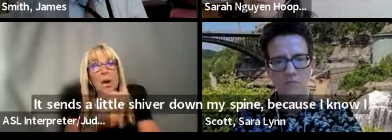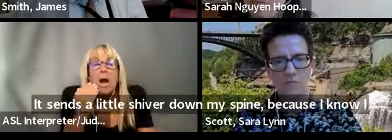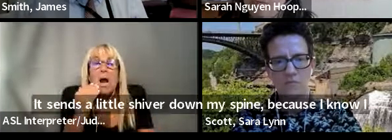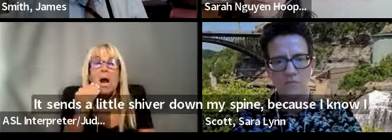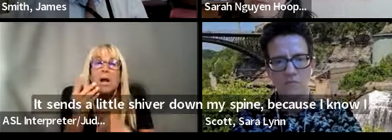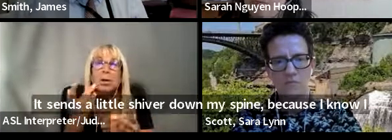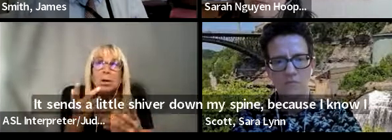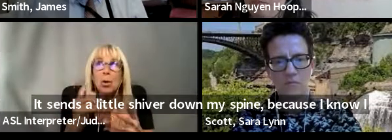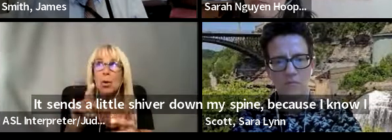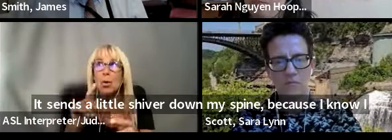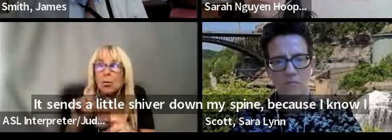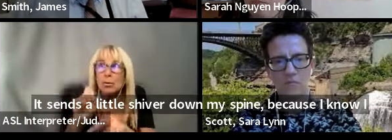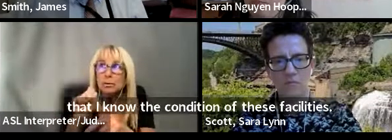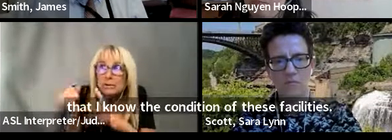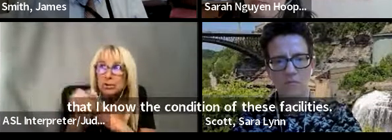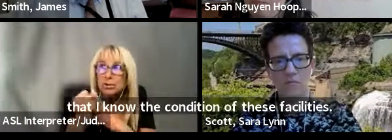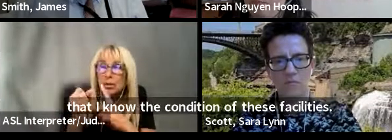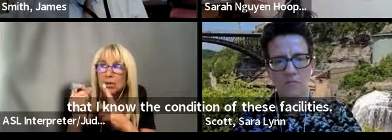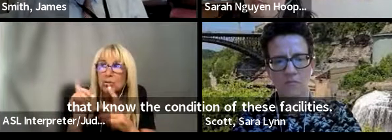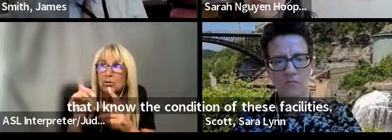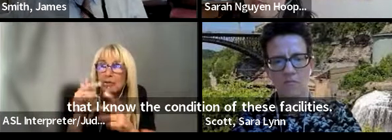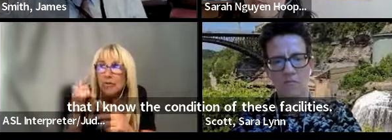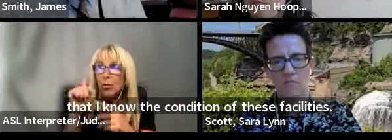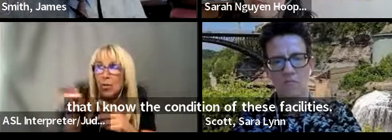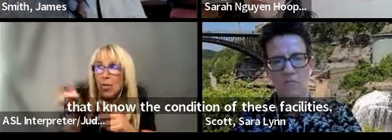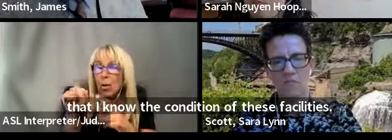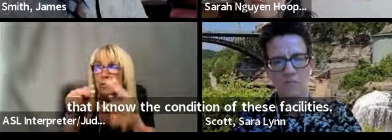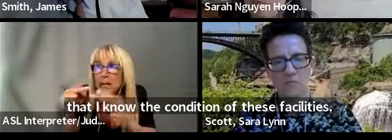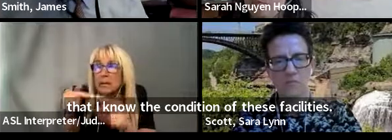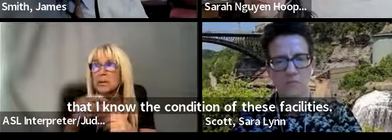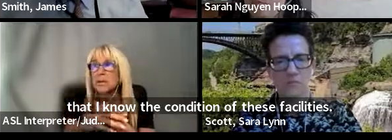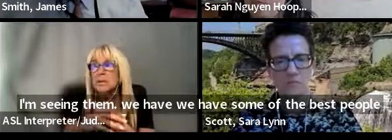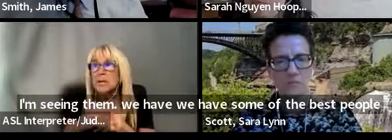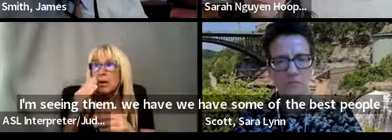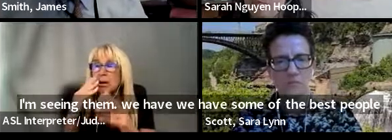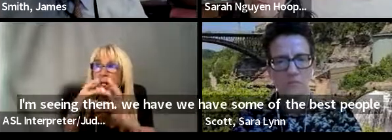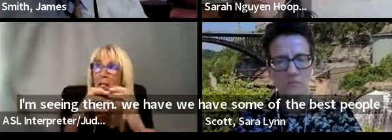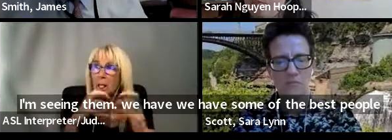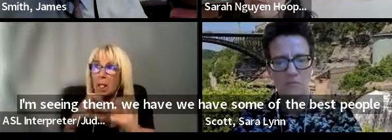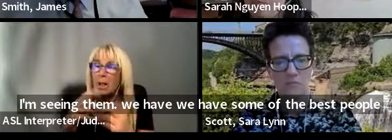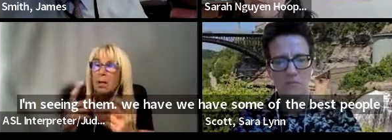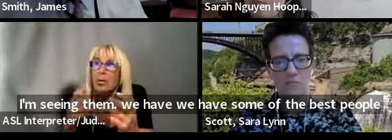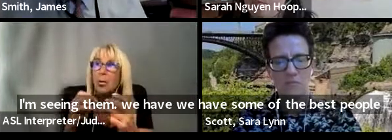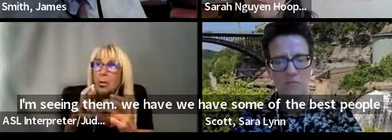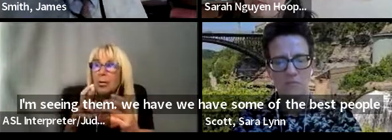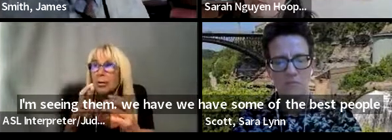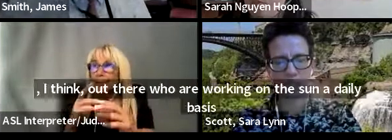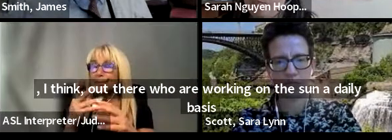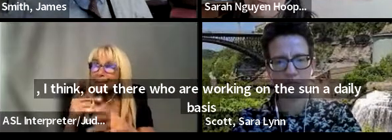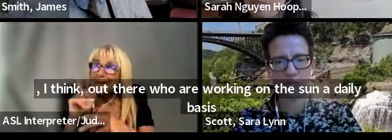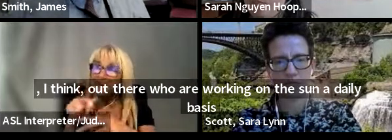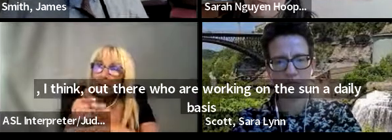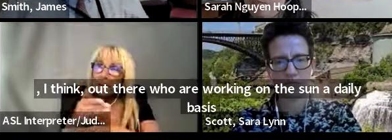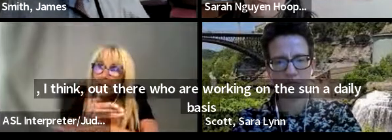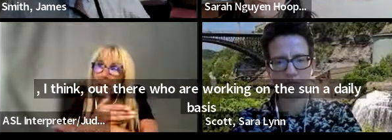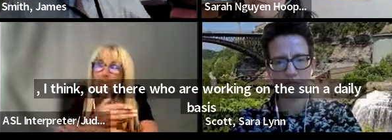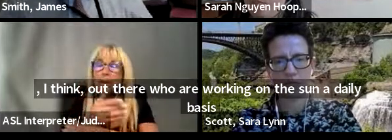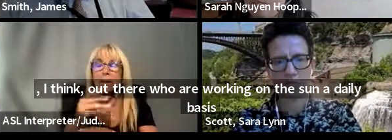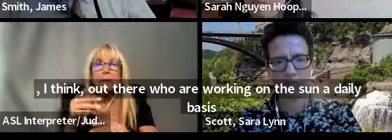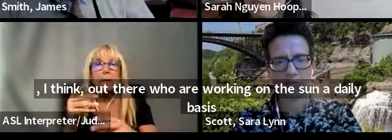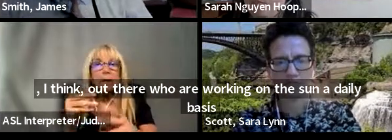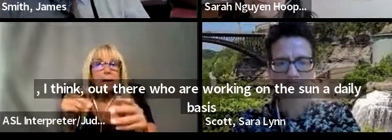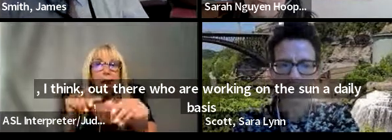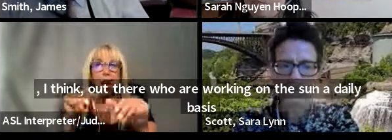I'm seeing them. We have some of the best people, I think, out there who are working on this on a daily basis on behalf of the city and